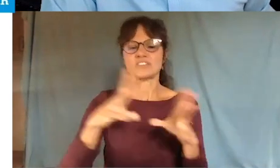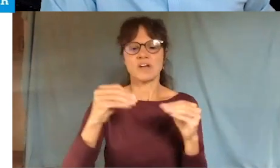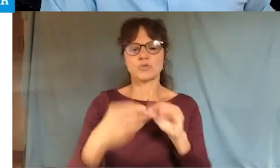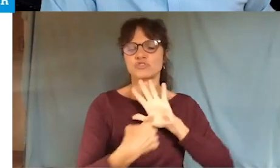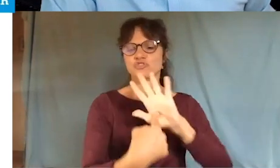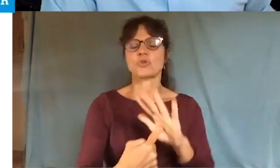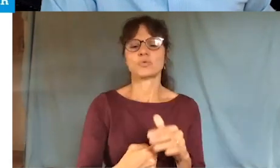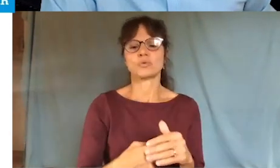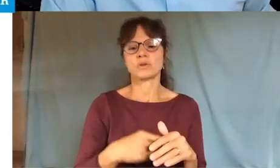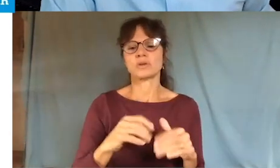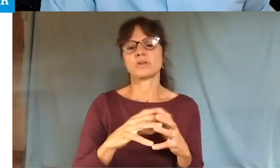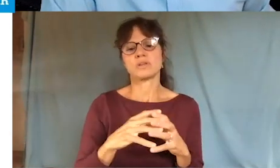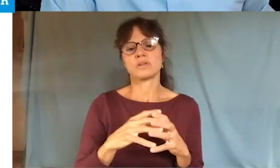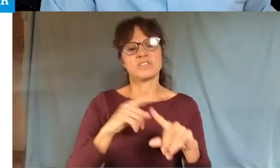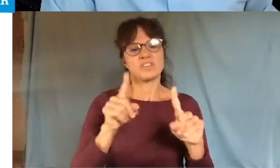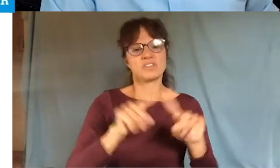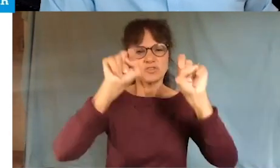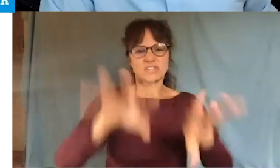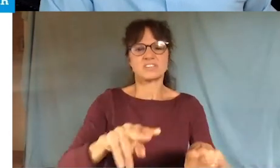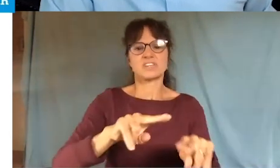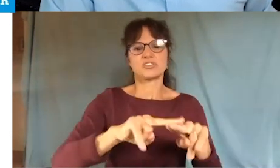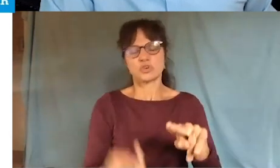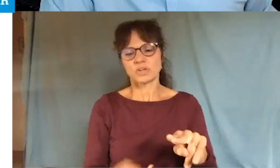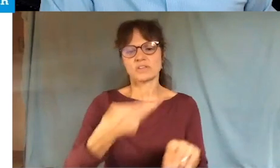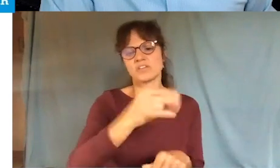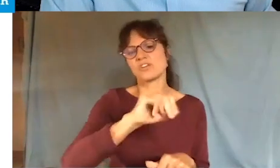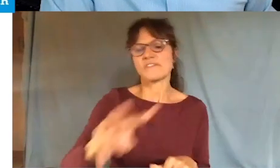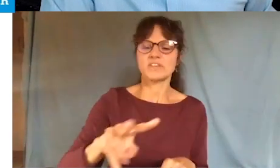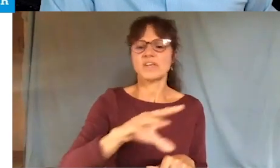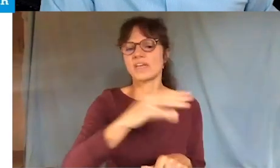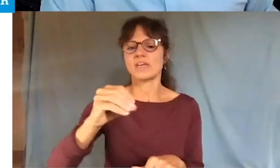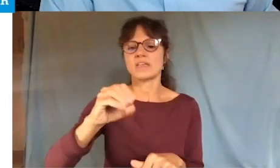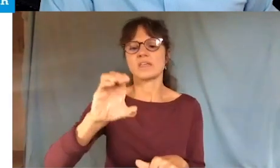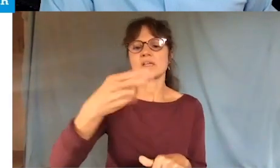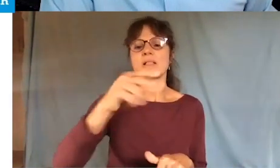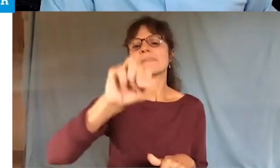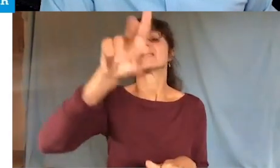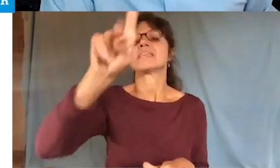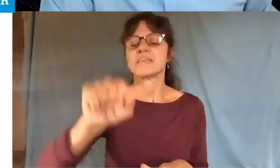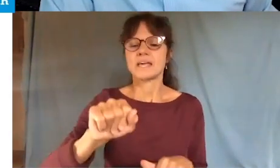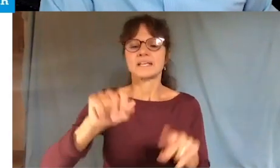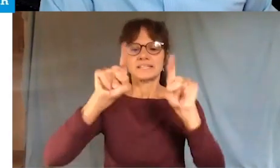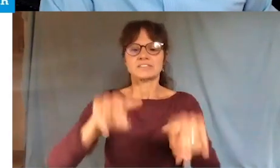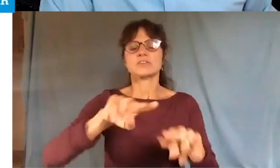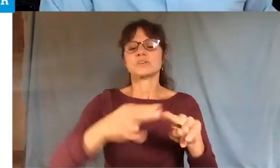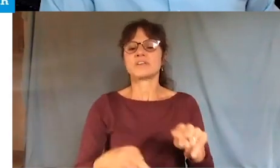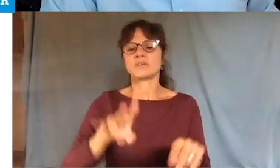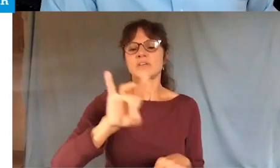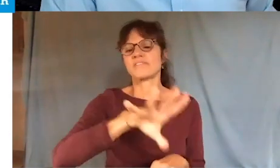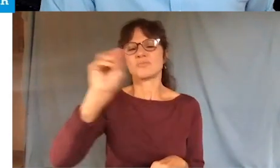of different testing decrease. HIV and chlamydia testings were down by 85% on the initial